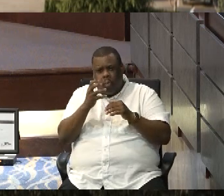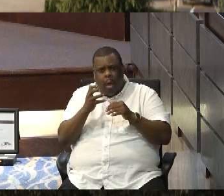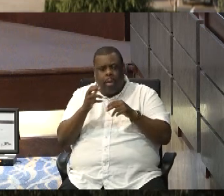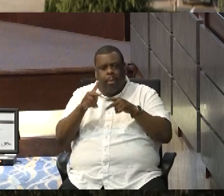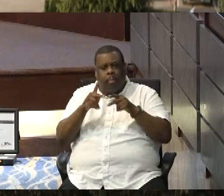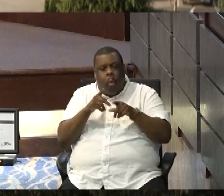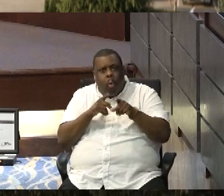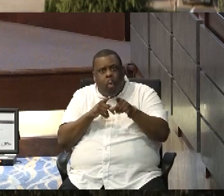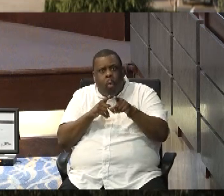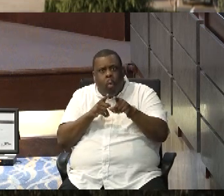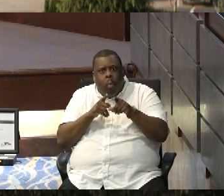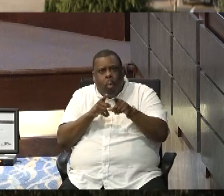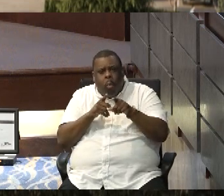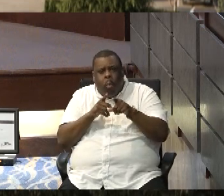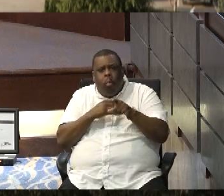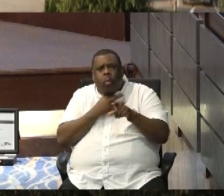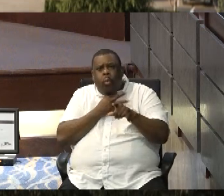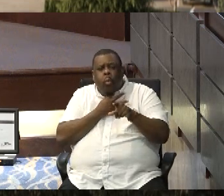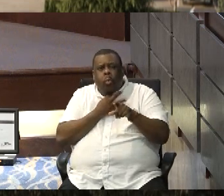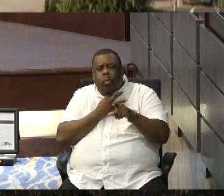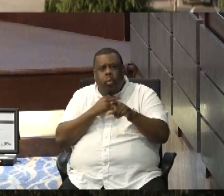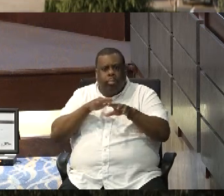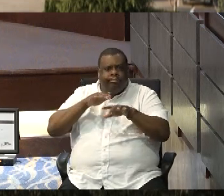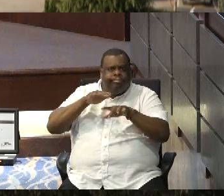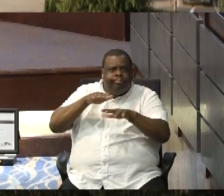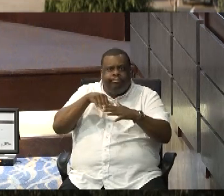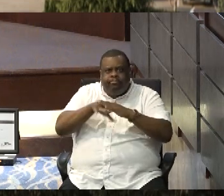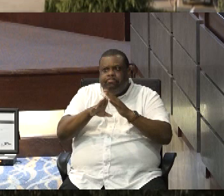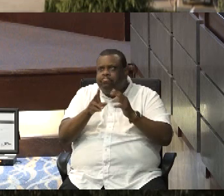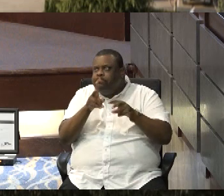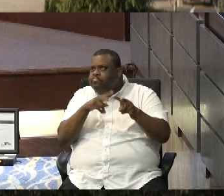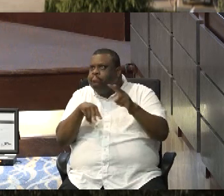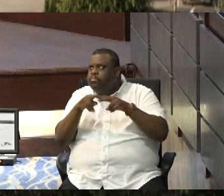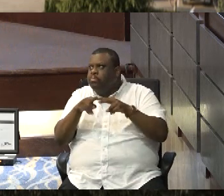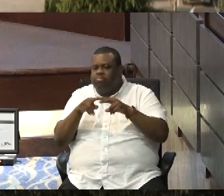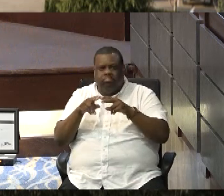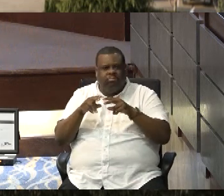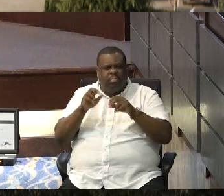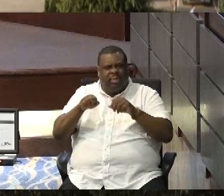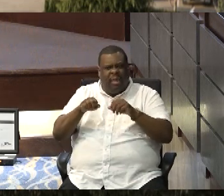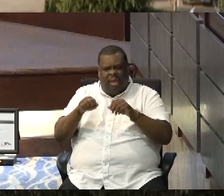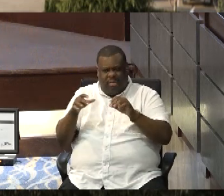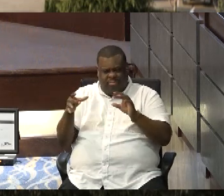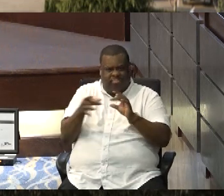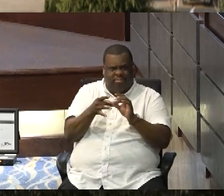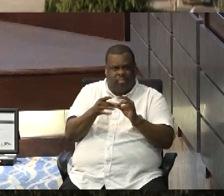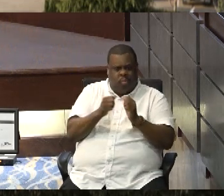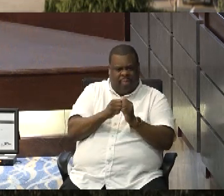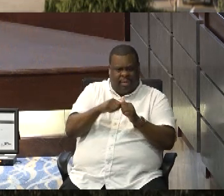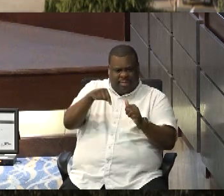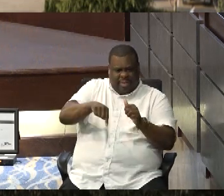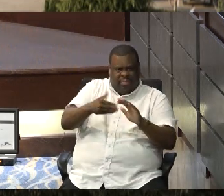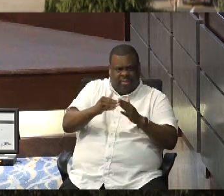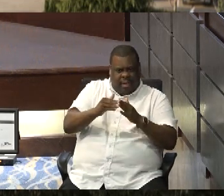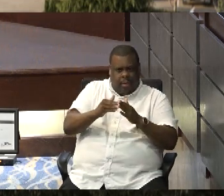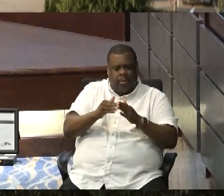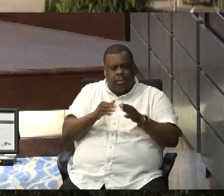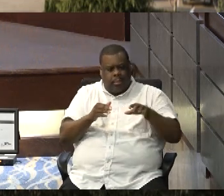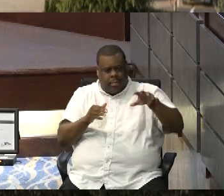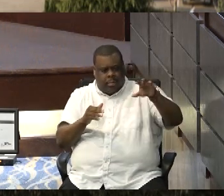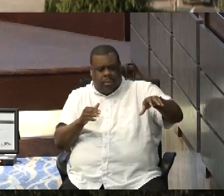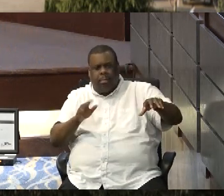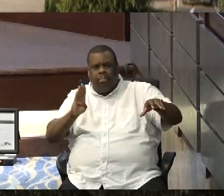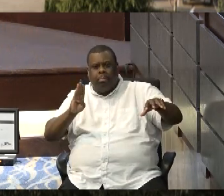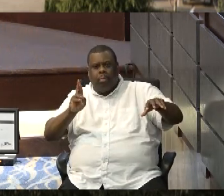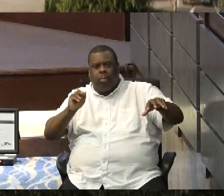inviting and porous and have a dynamic relationship connecting downtown Waco and the Brazos. And so we organized the building as a kind